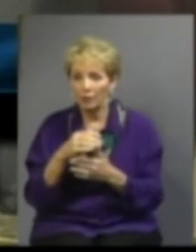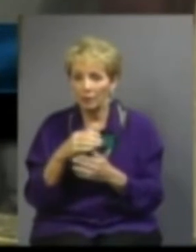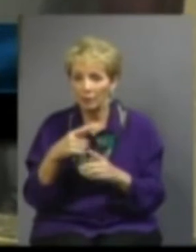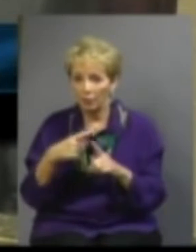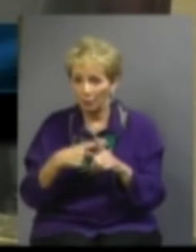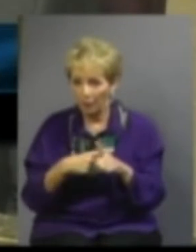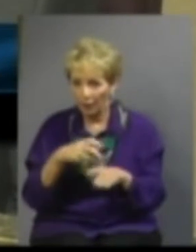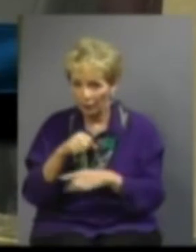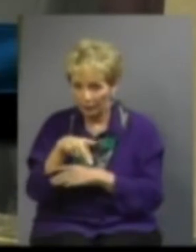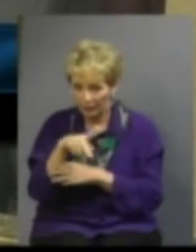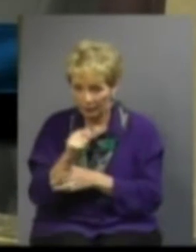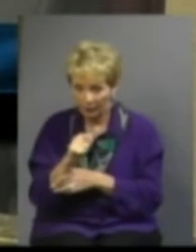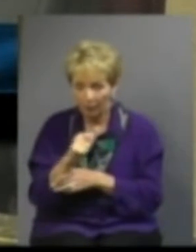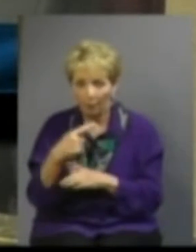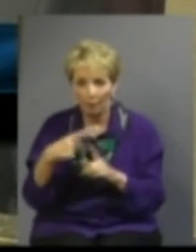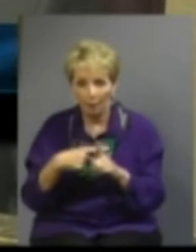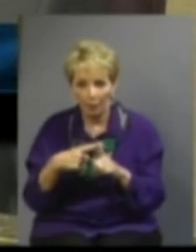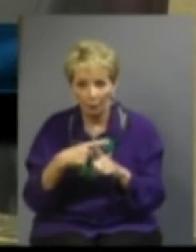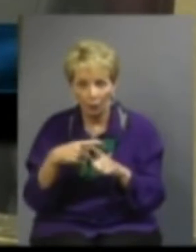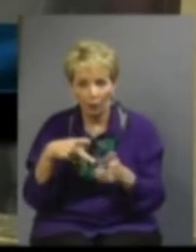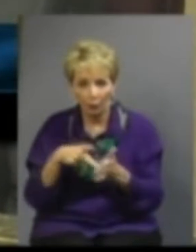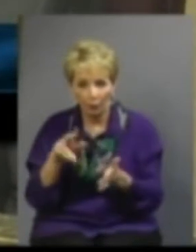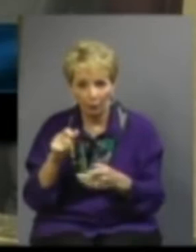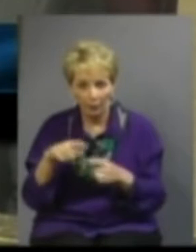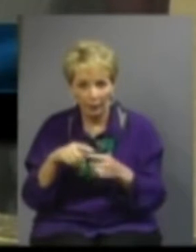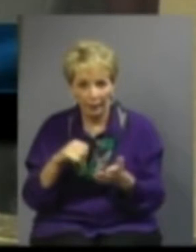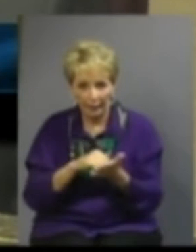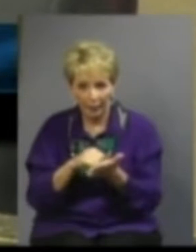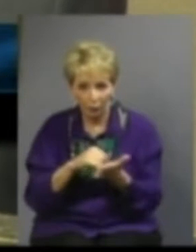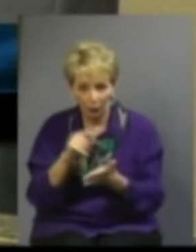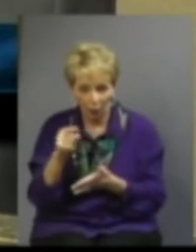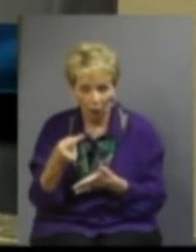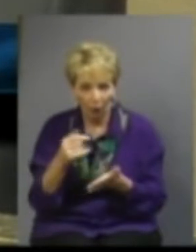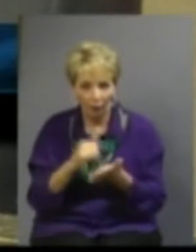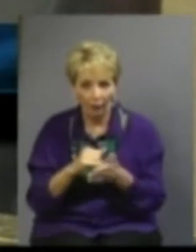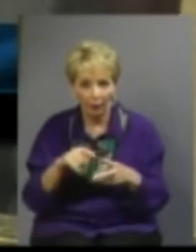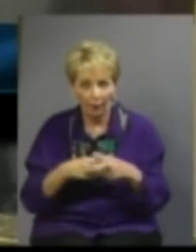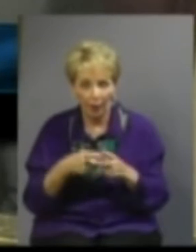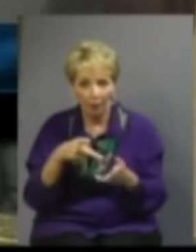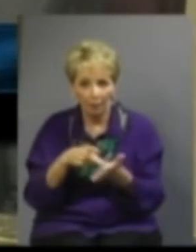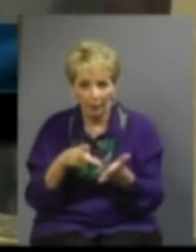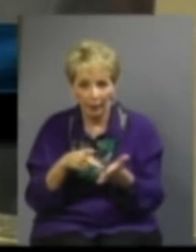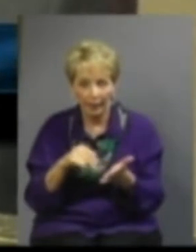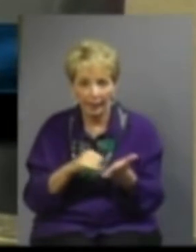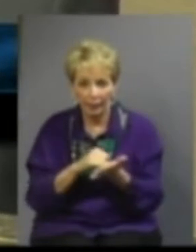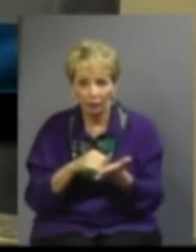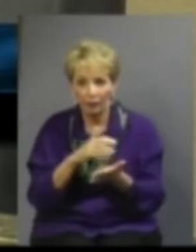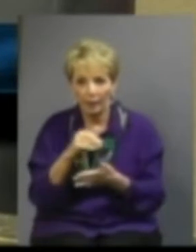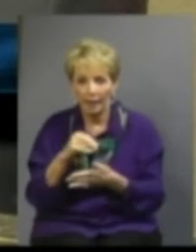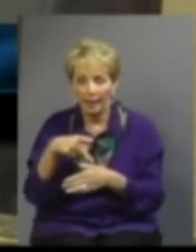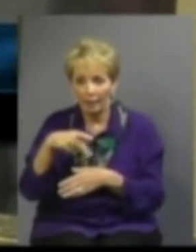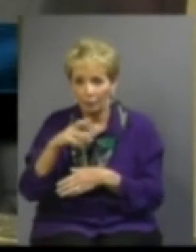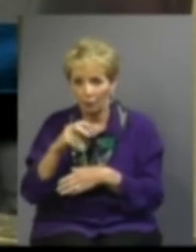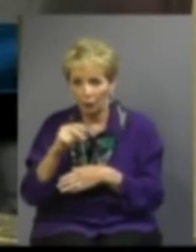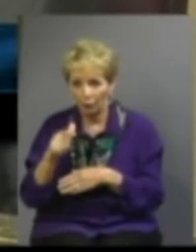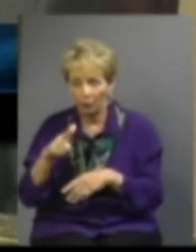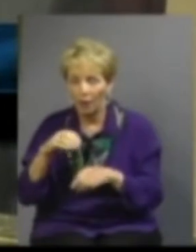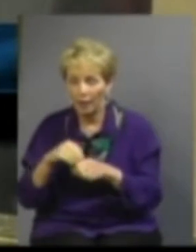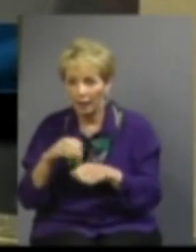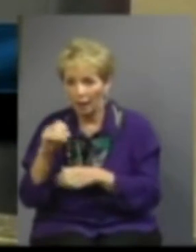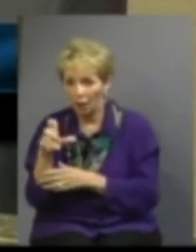September, the monthly repayment would be interest only, and that it would begin payment of interest and principal in